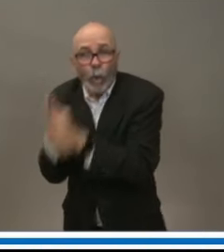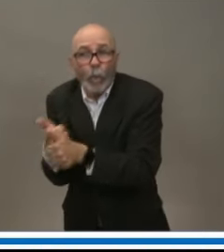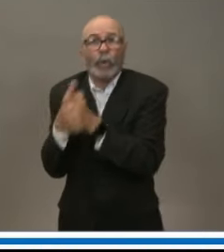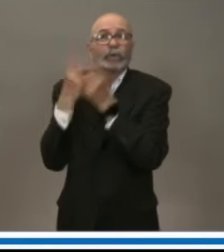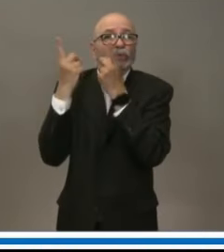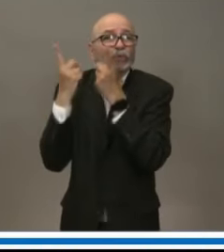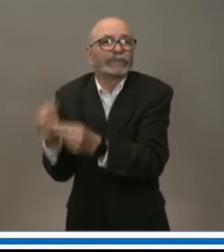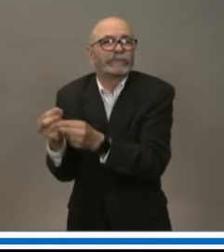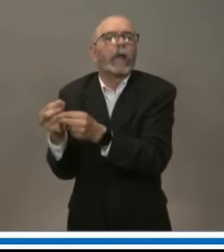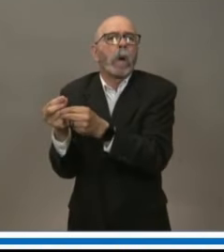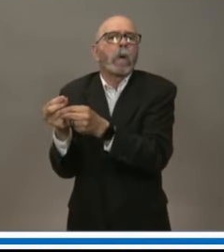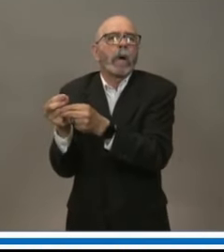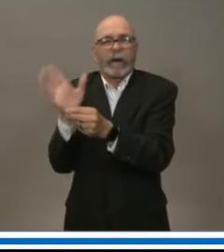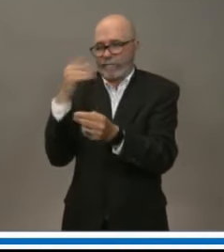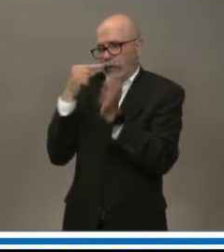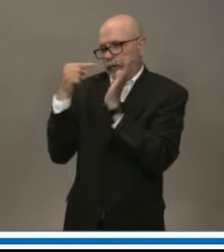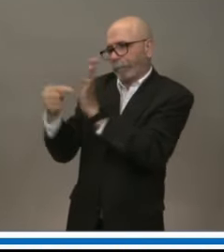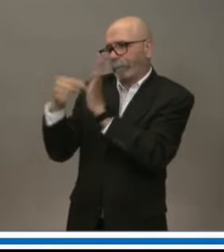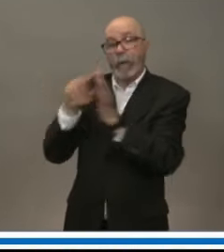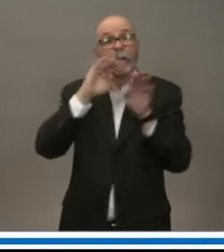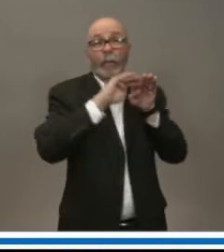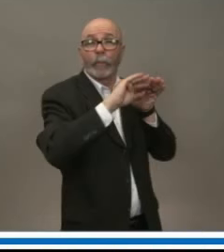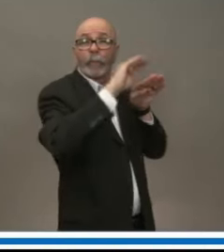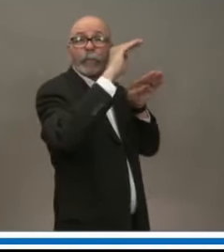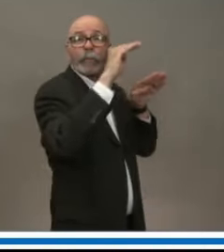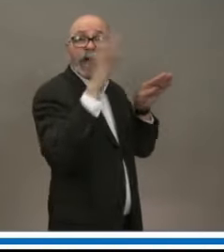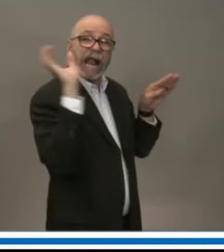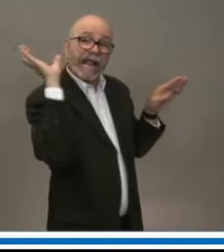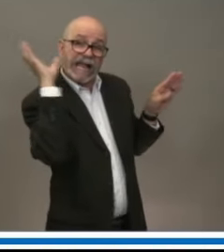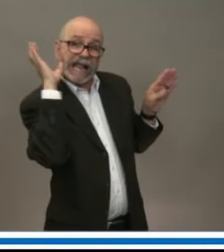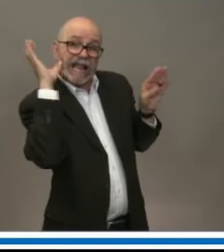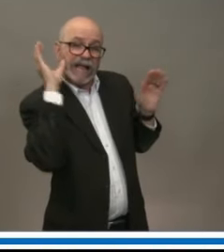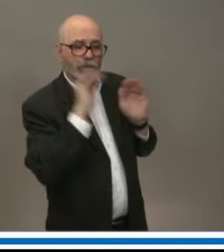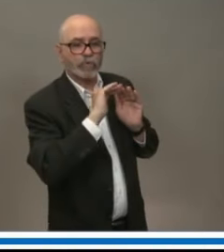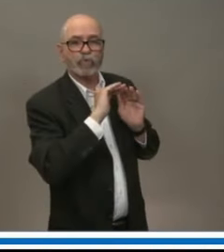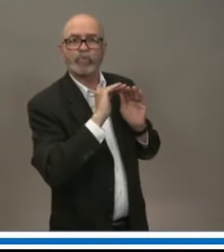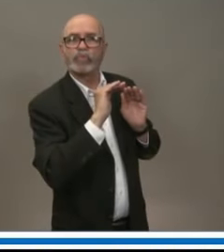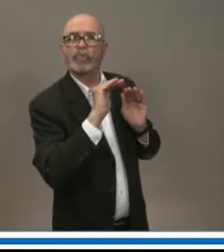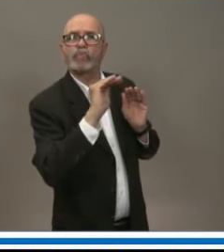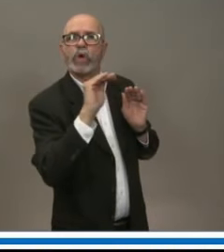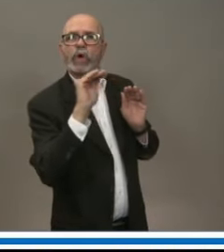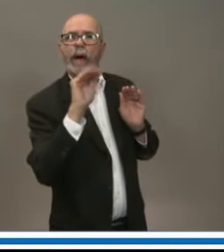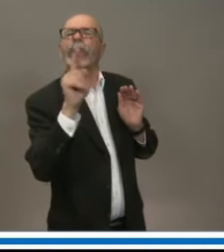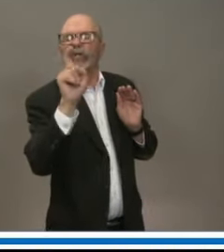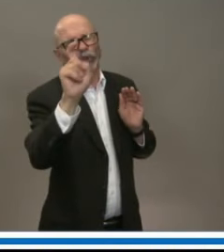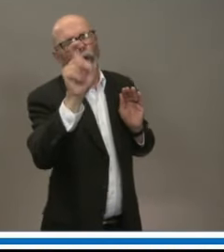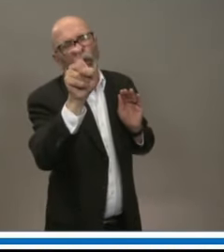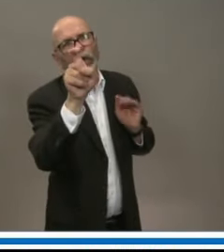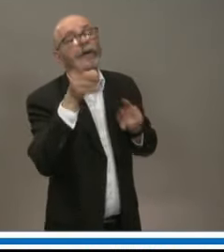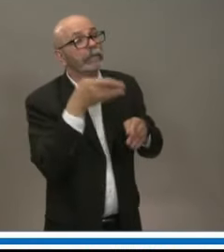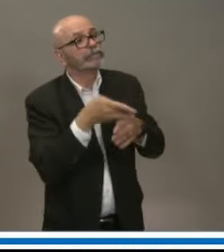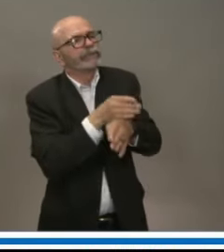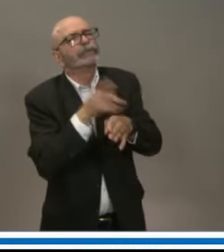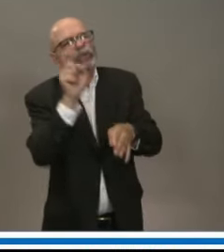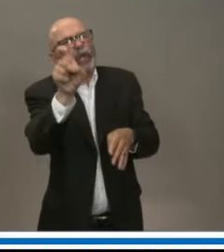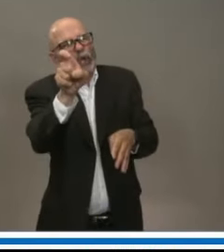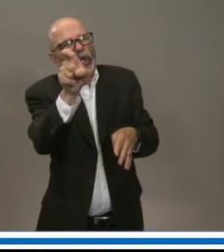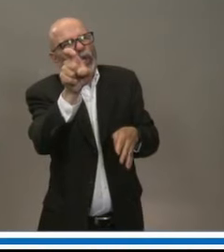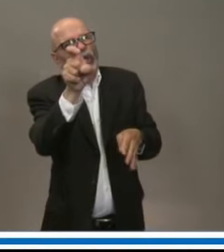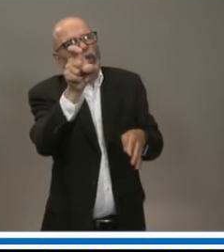to the modeling shows we're in. But there is room to get better. But we have to stick in that strong compliance